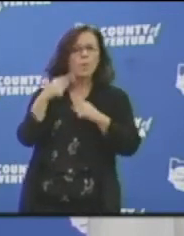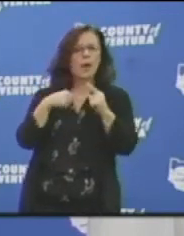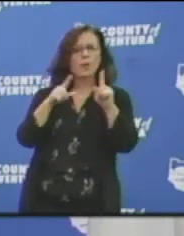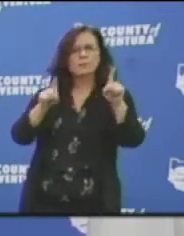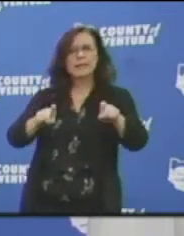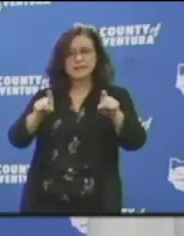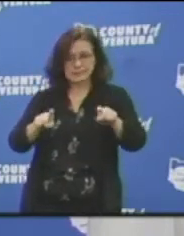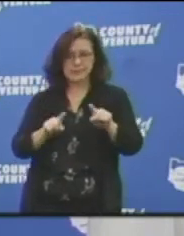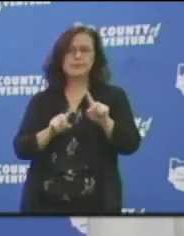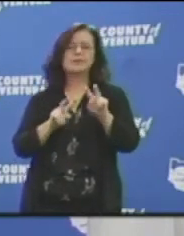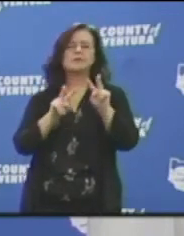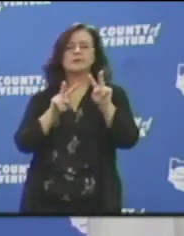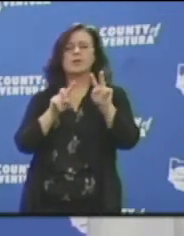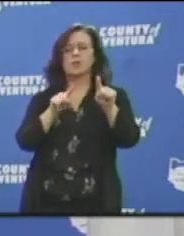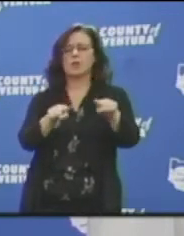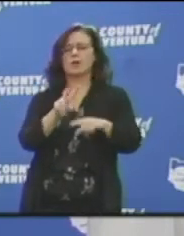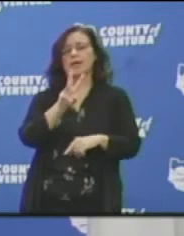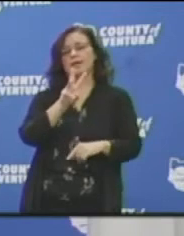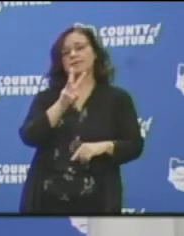at